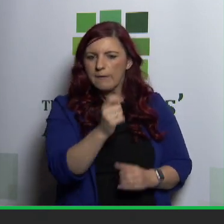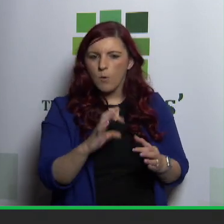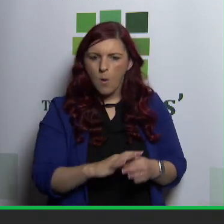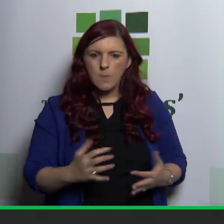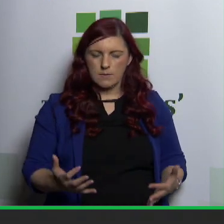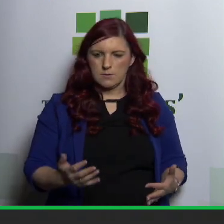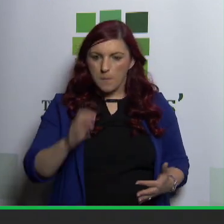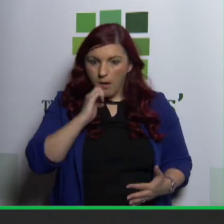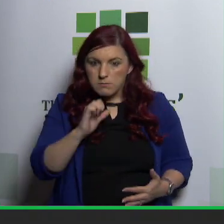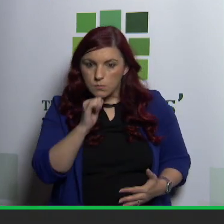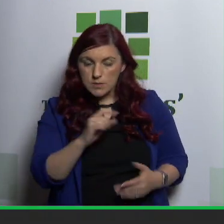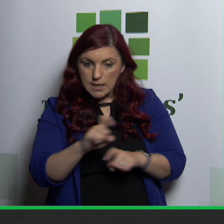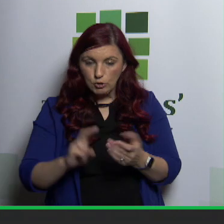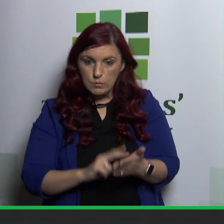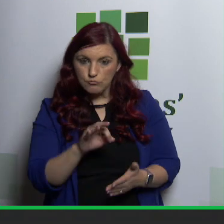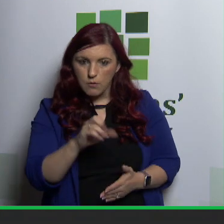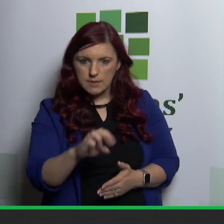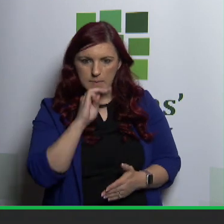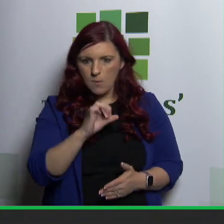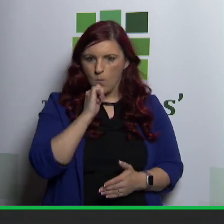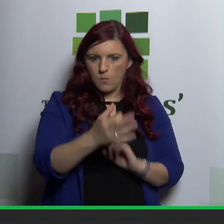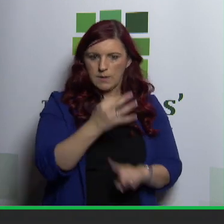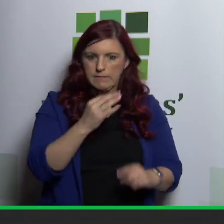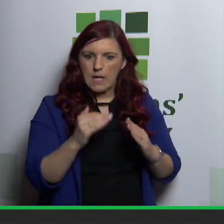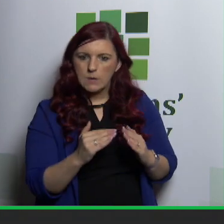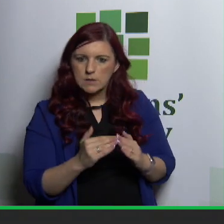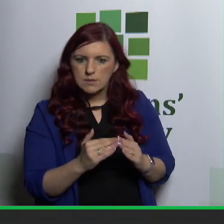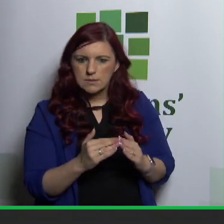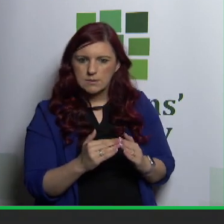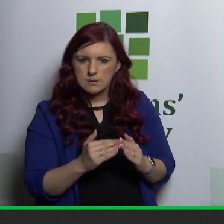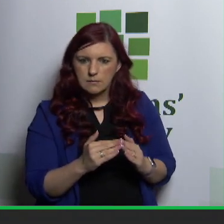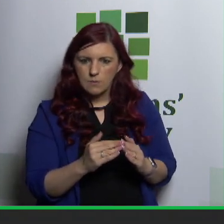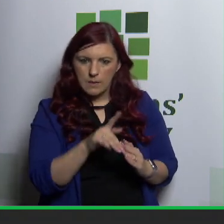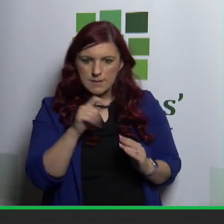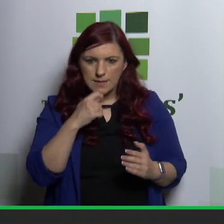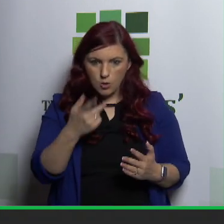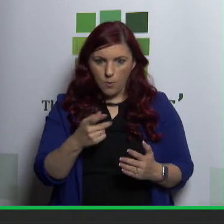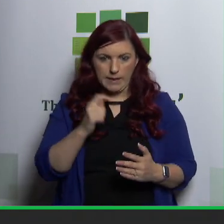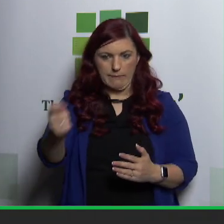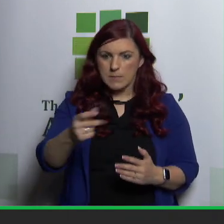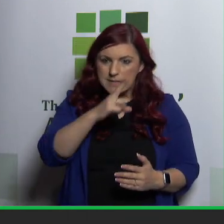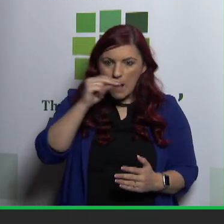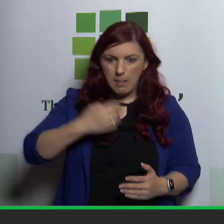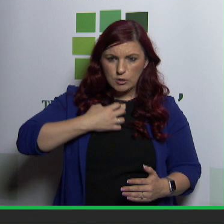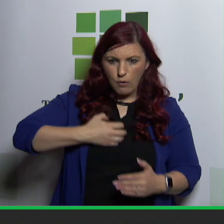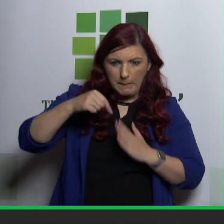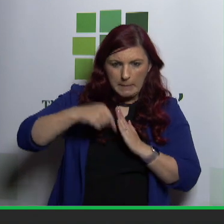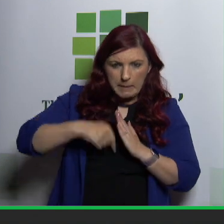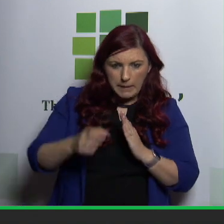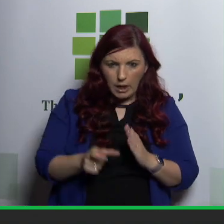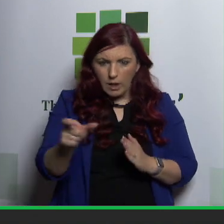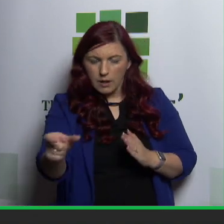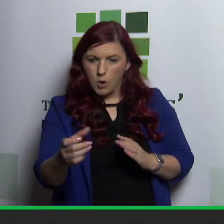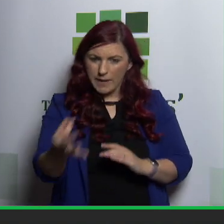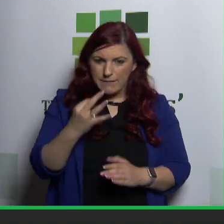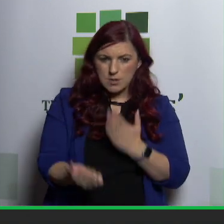free, they wouldn't send us up there with the kids. So we said, well, we'll give you all lines and we'll get drug free. Give us the